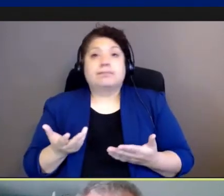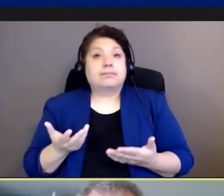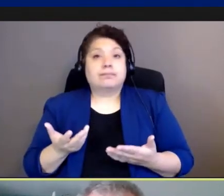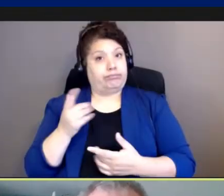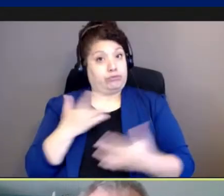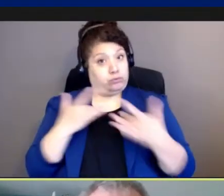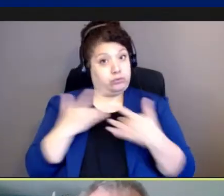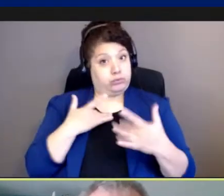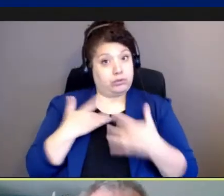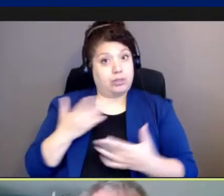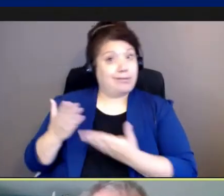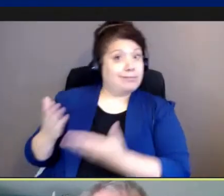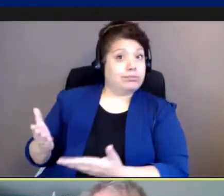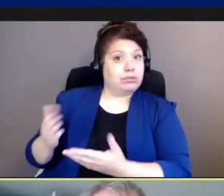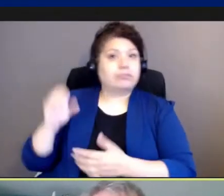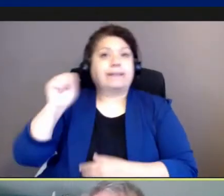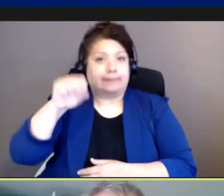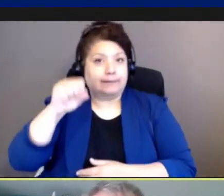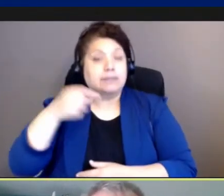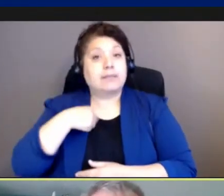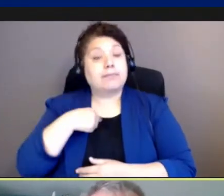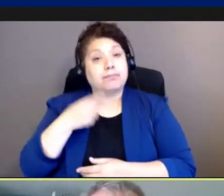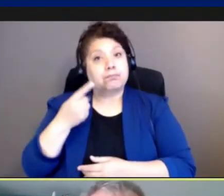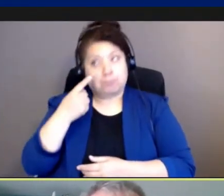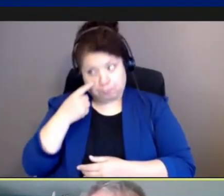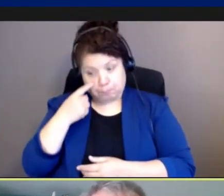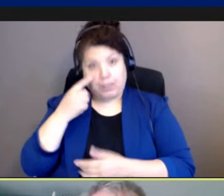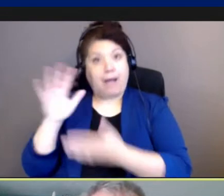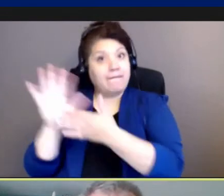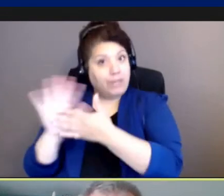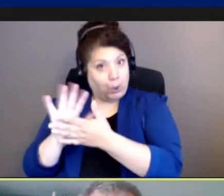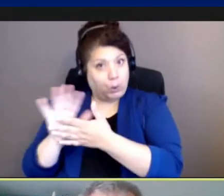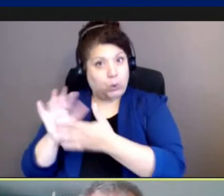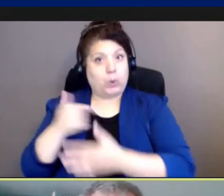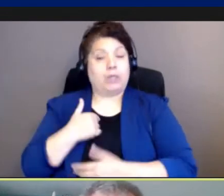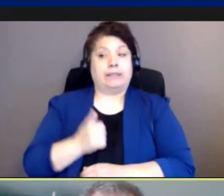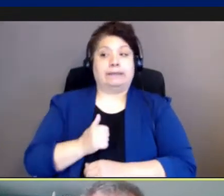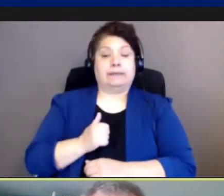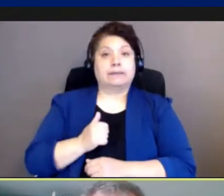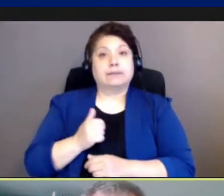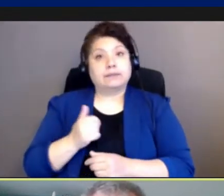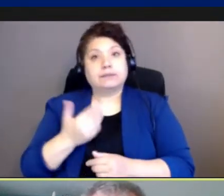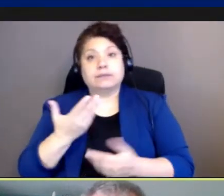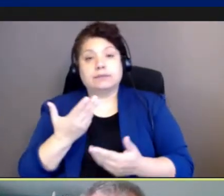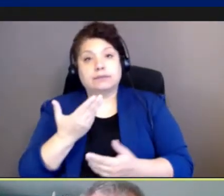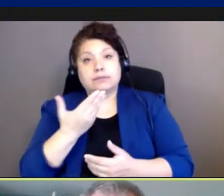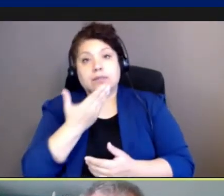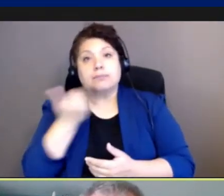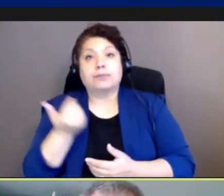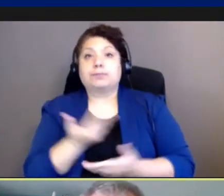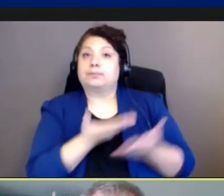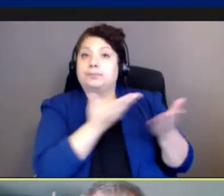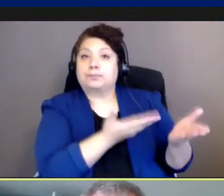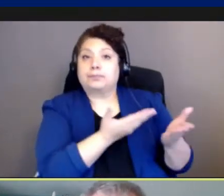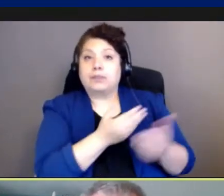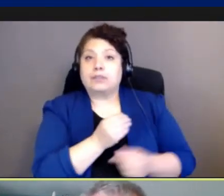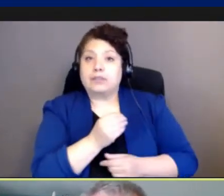circumstances. I've seen the video, and but again, that's better directed to